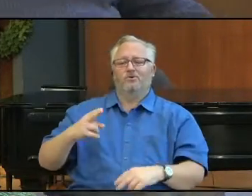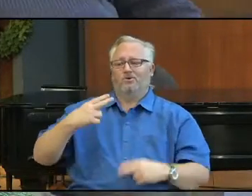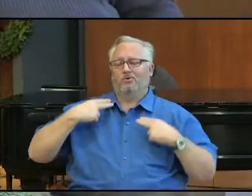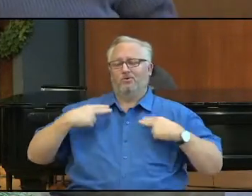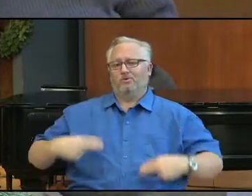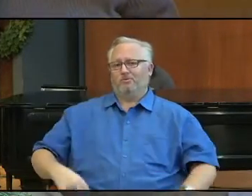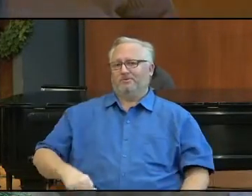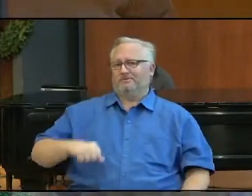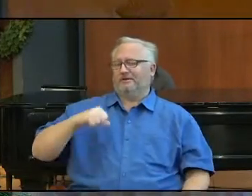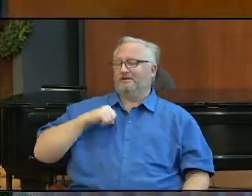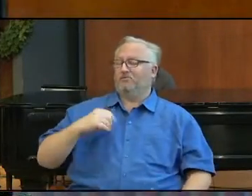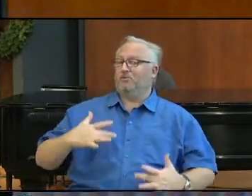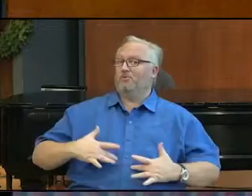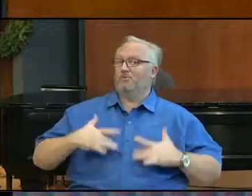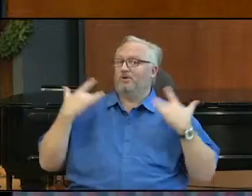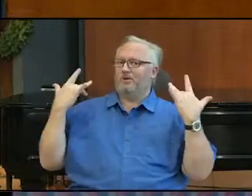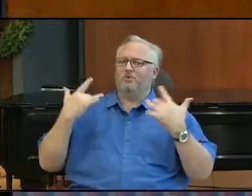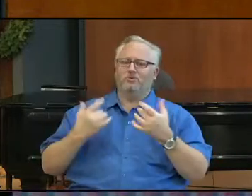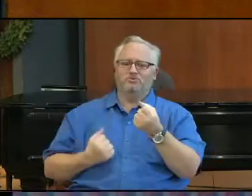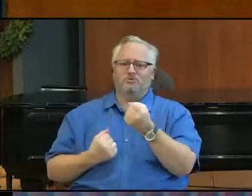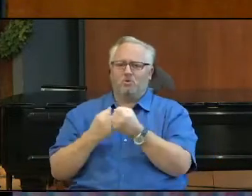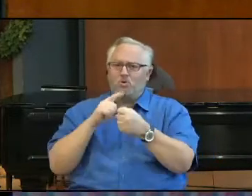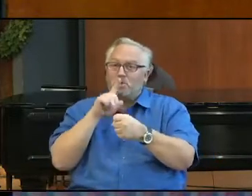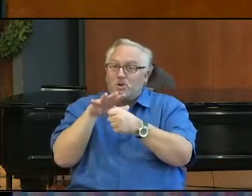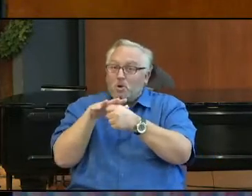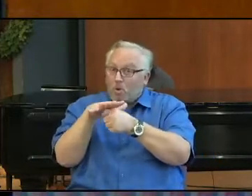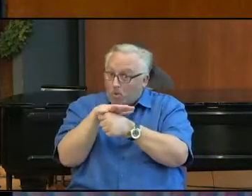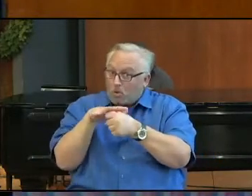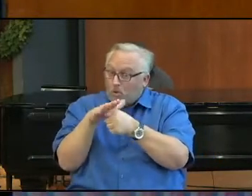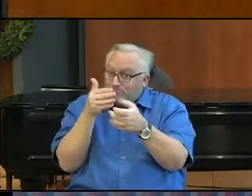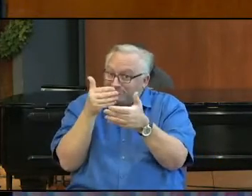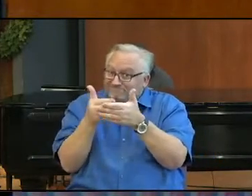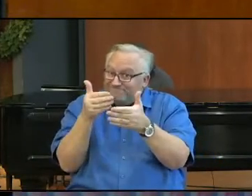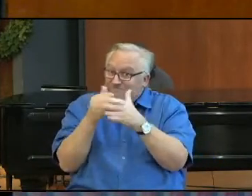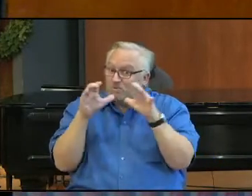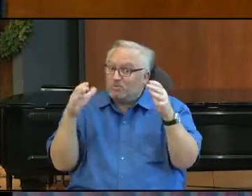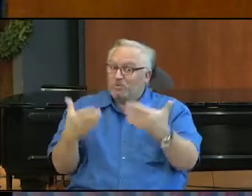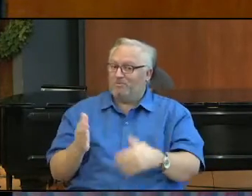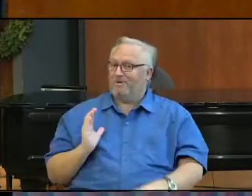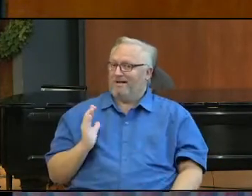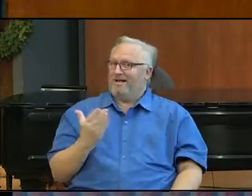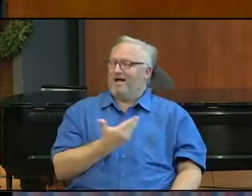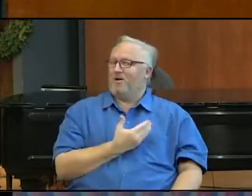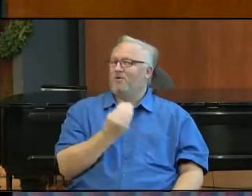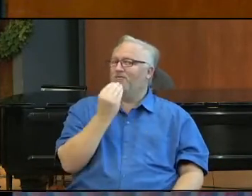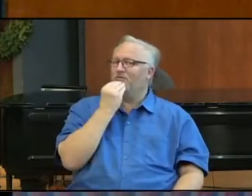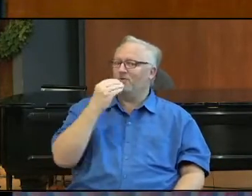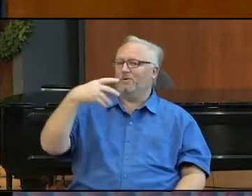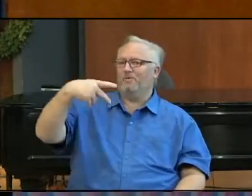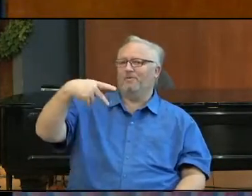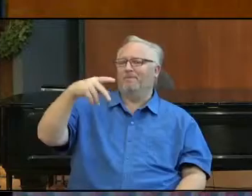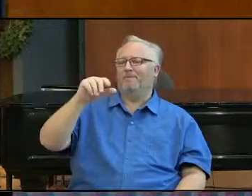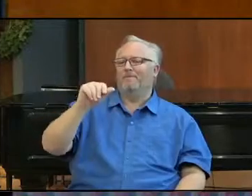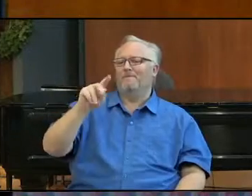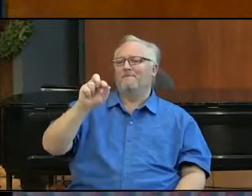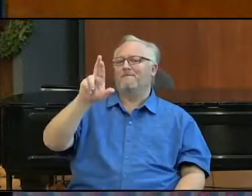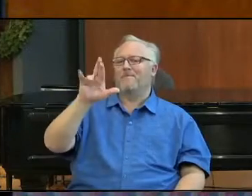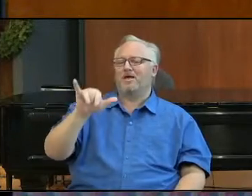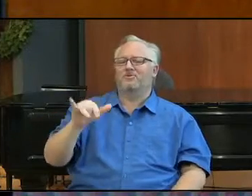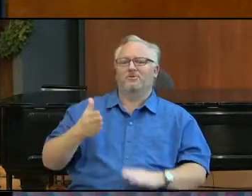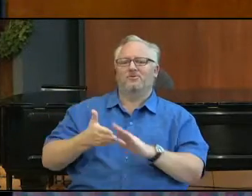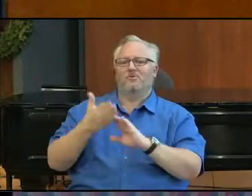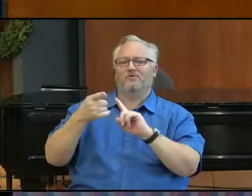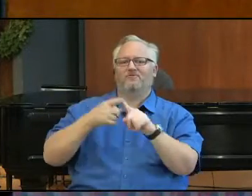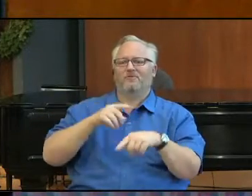that we're supporting a very local group this month, which is our food pantry that operates out of the South Bay